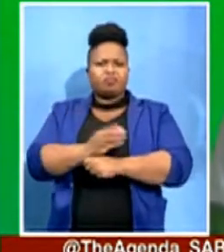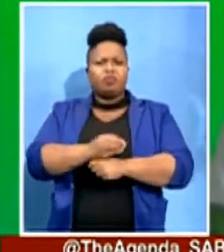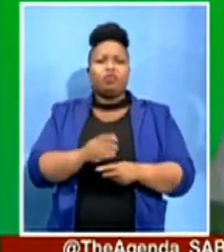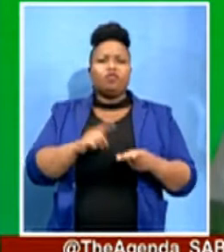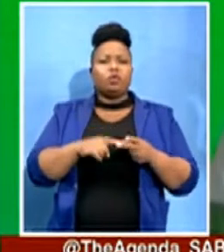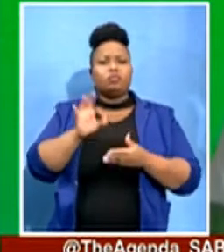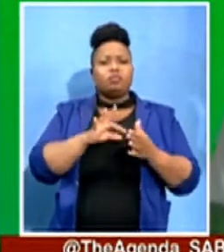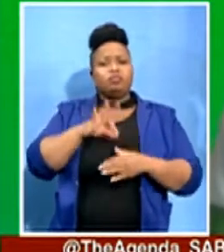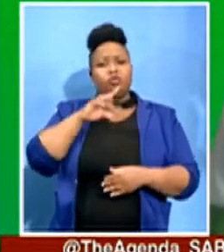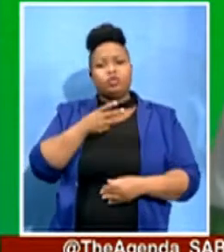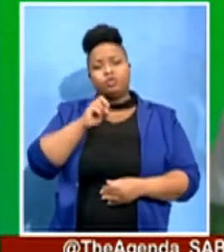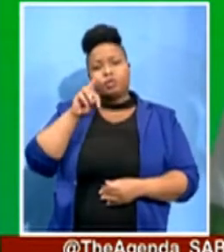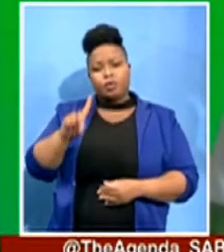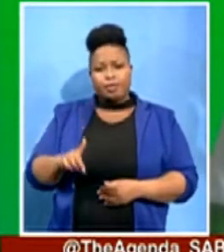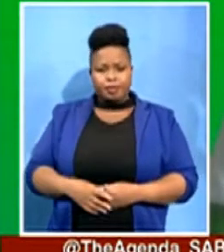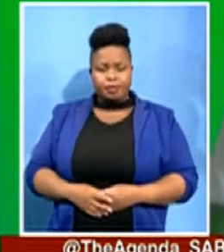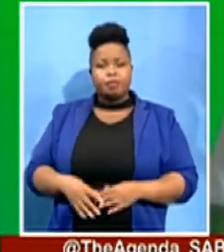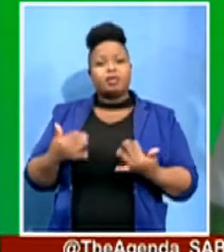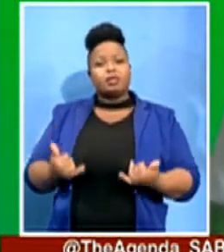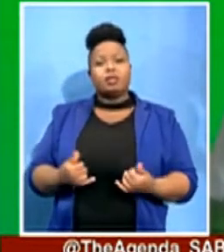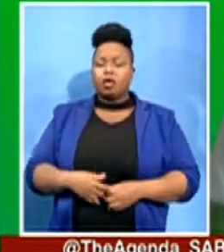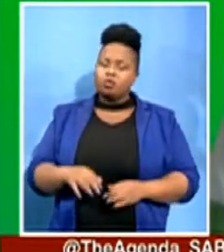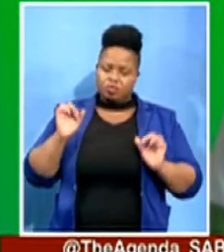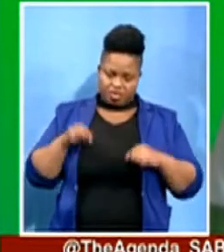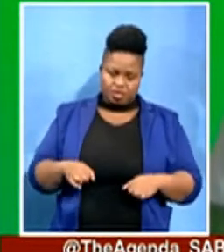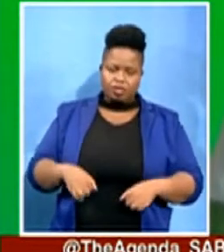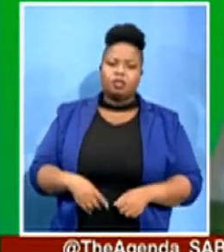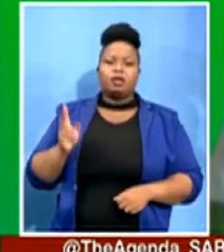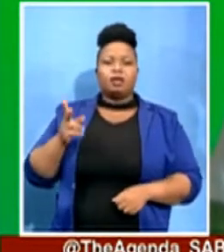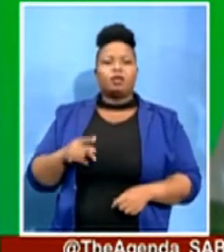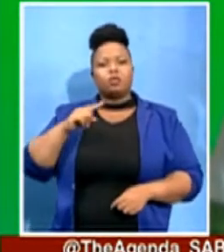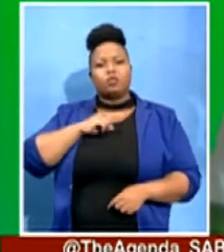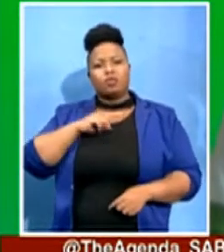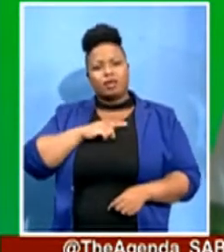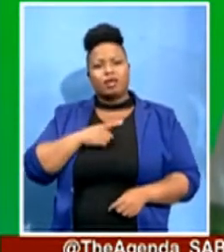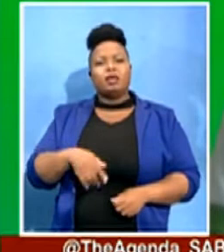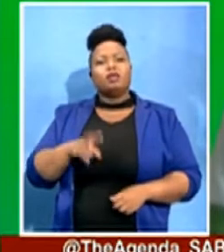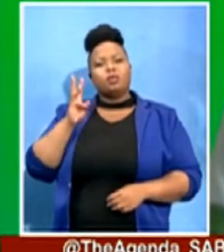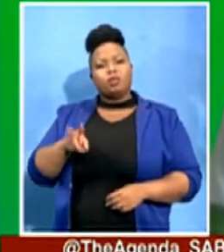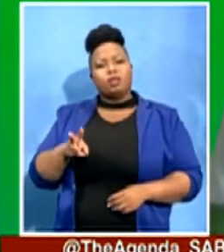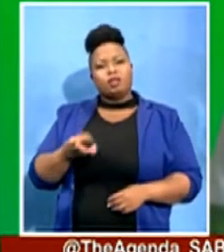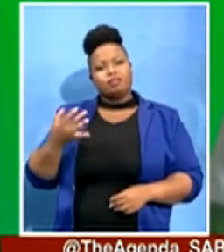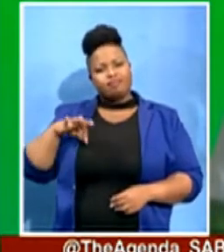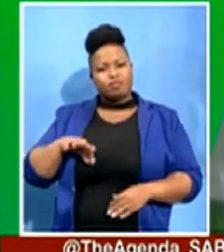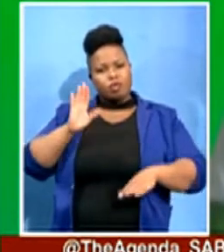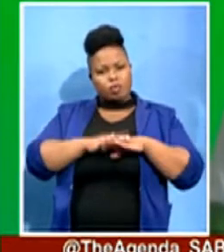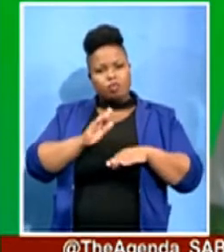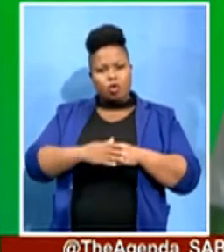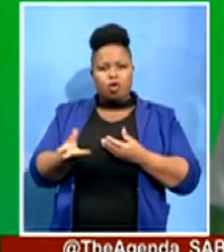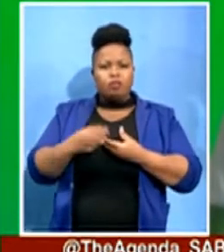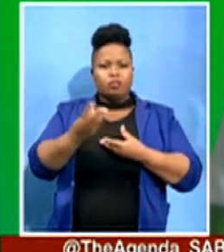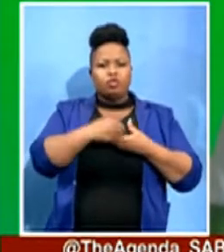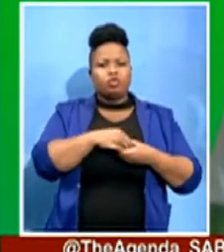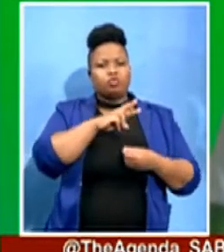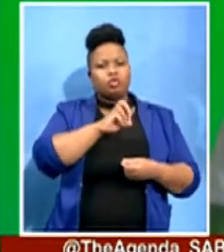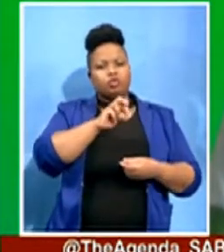all probability, it will rarely gain in its full traction in the 2024 campaign to unseat the